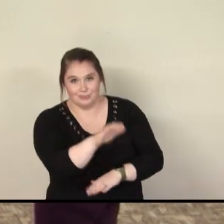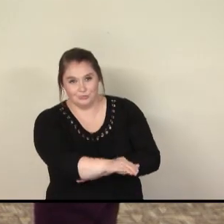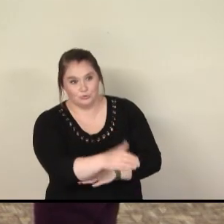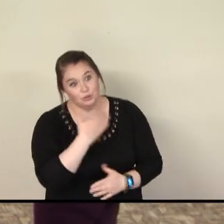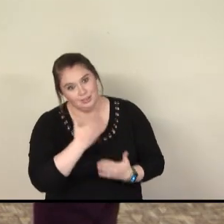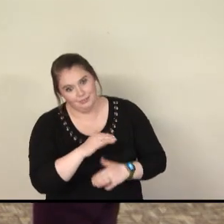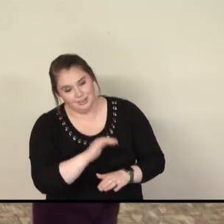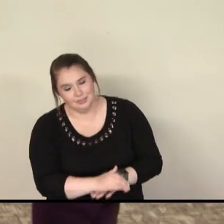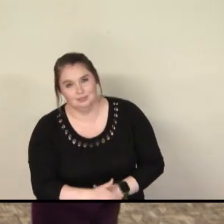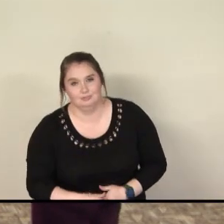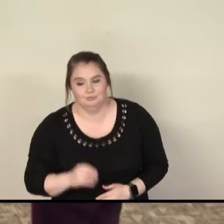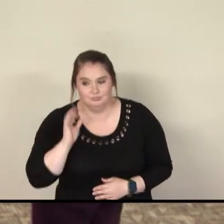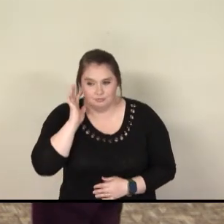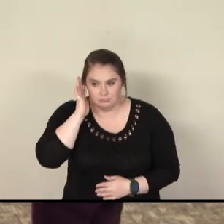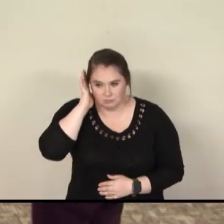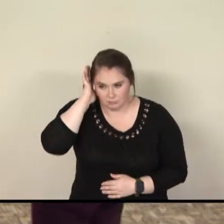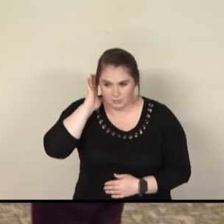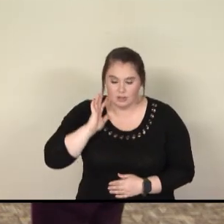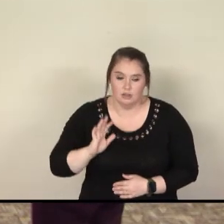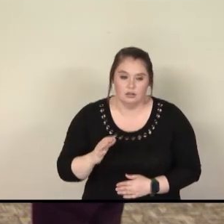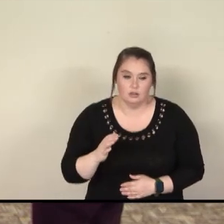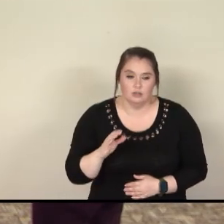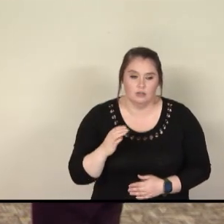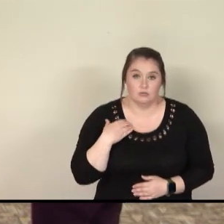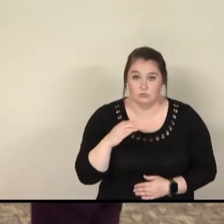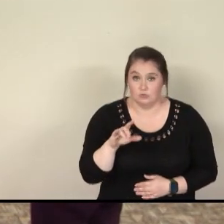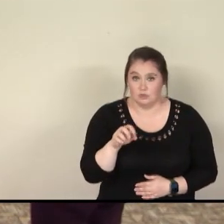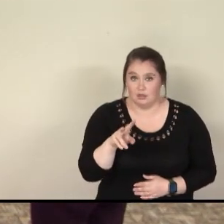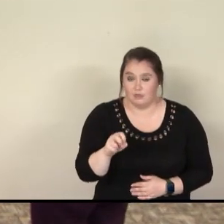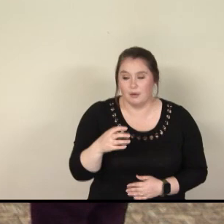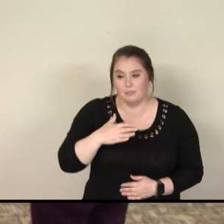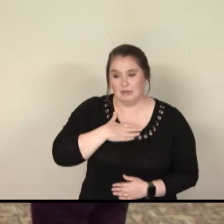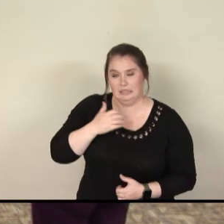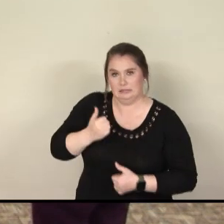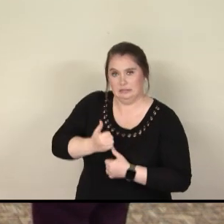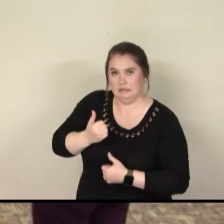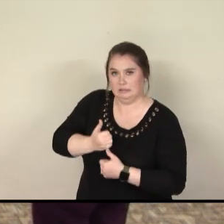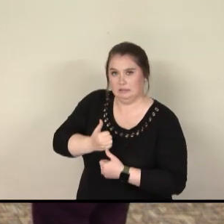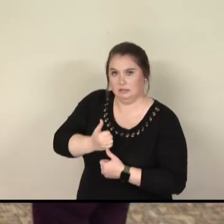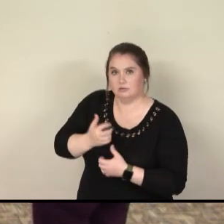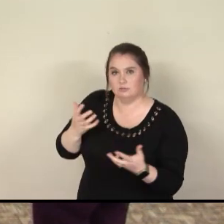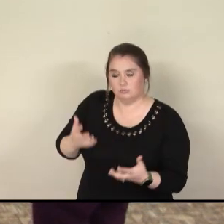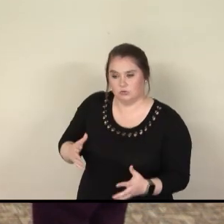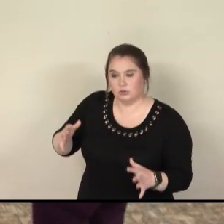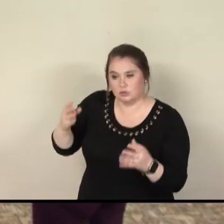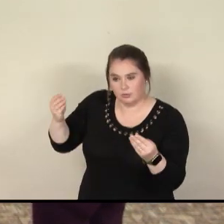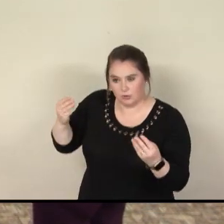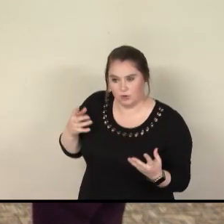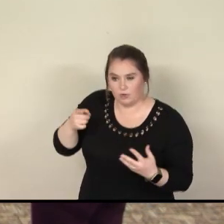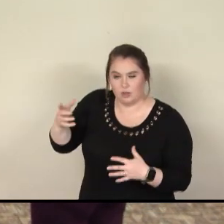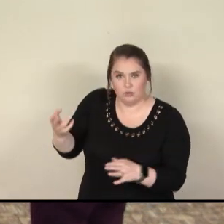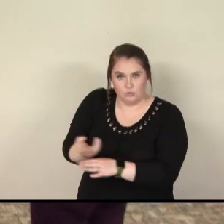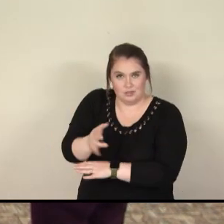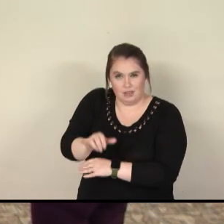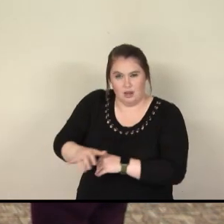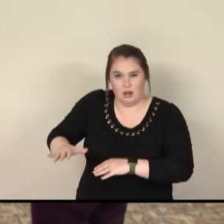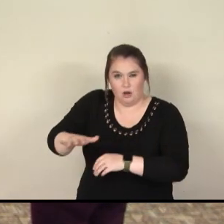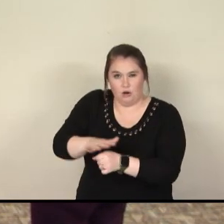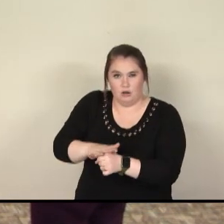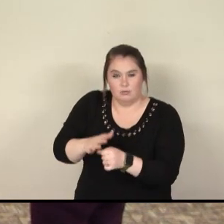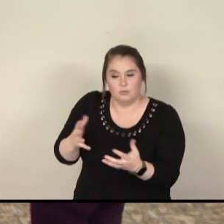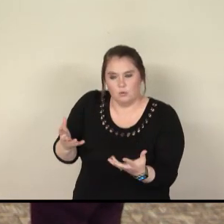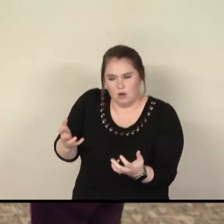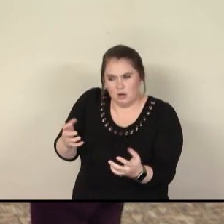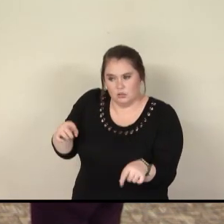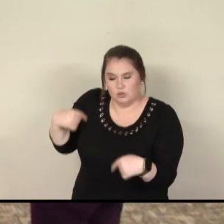Good evening. So my assistant AD has already reached out to them and let them know that we're going to be using that area for a